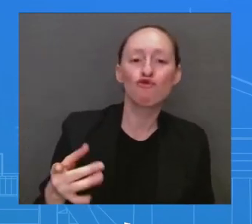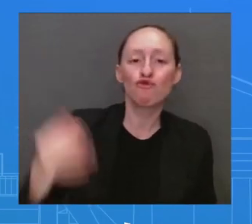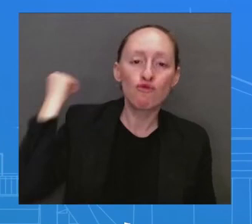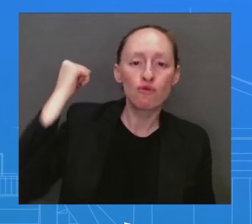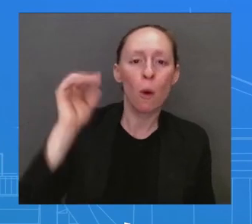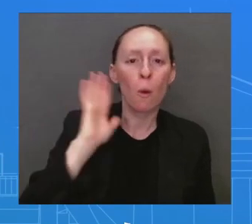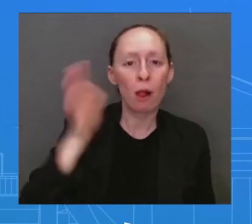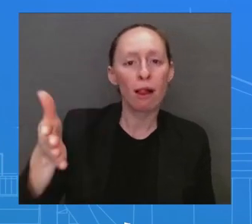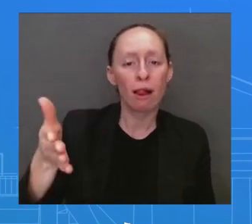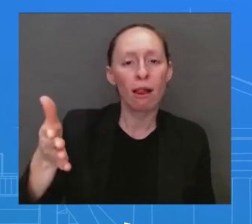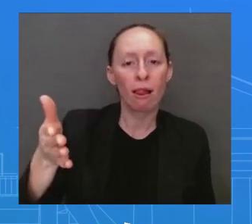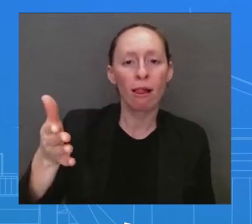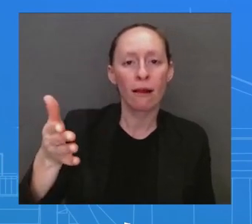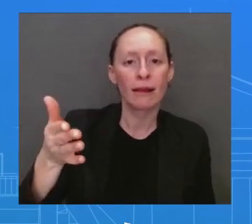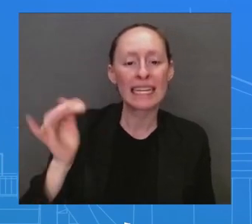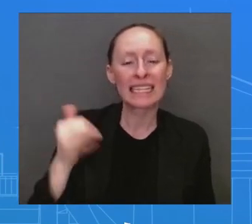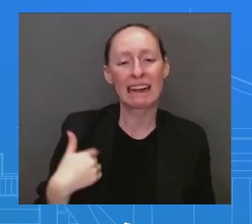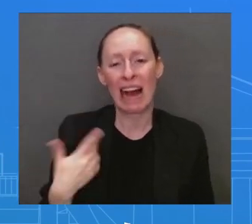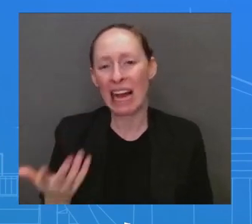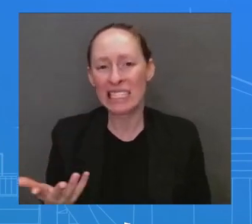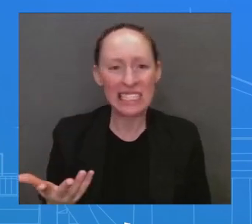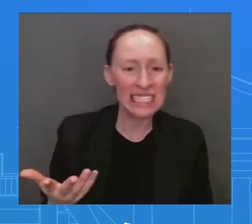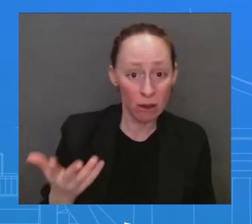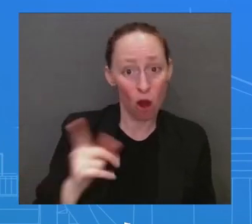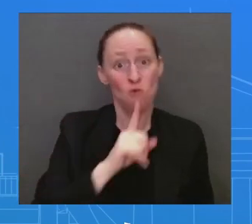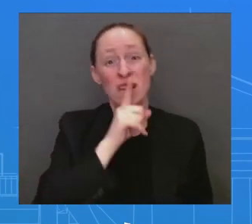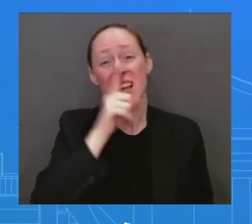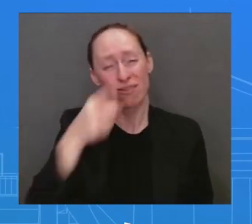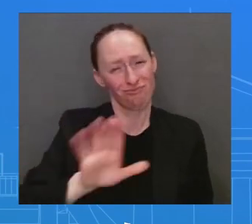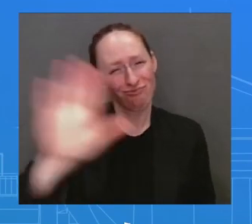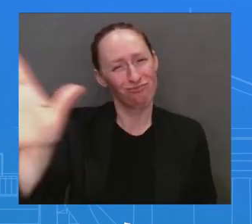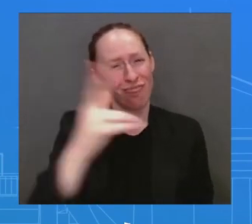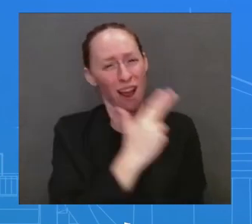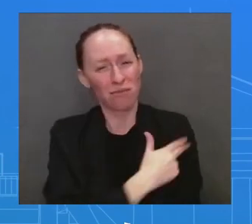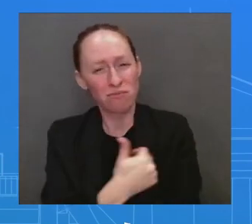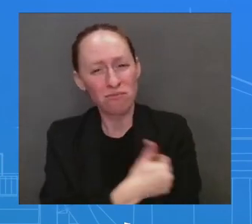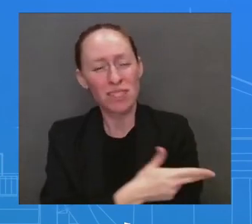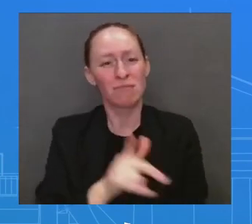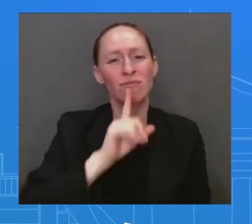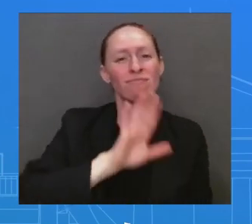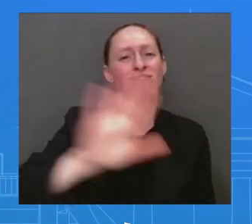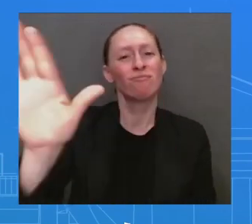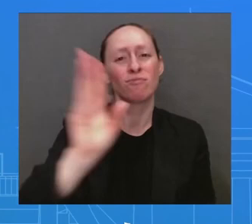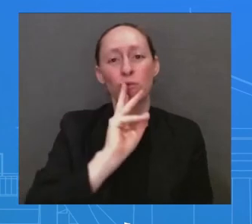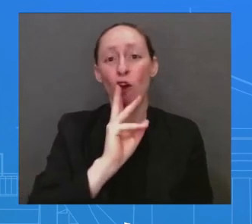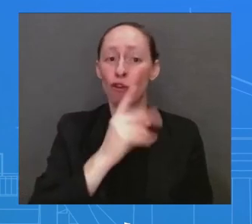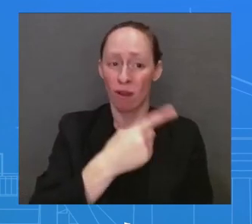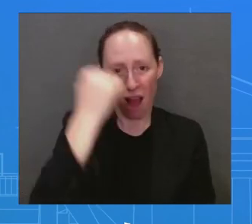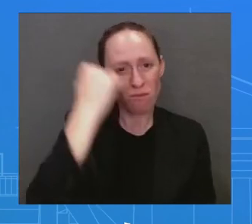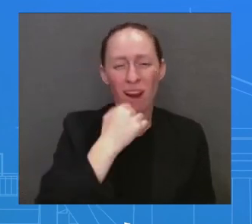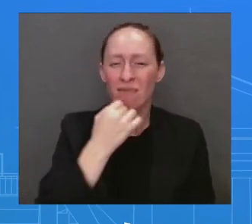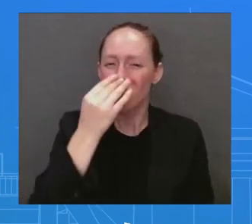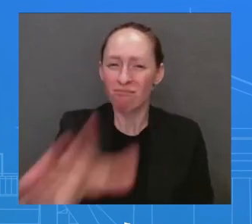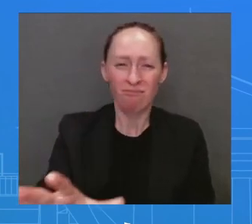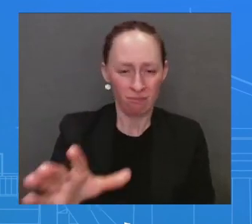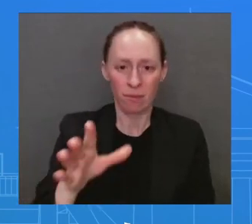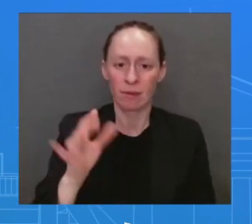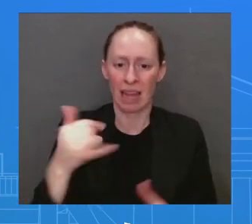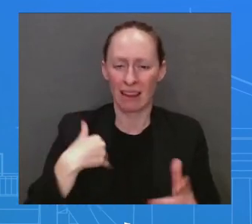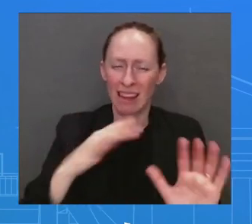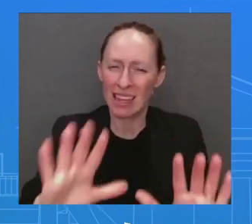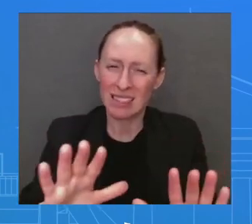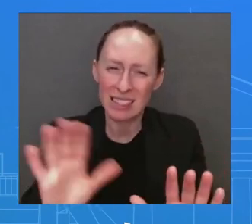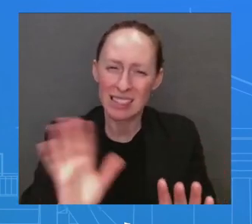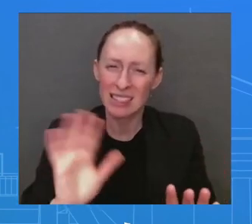allow it to be used in hospitals and desalination plants. We understand that. That is a legitimate concern, no question about it, which is why, again,